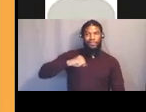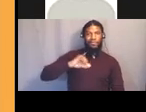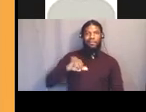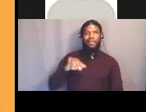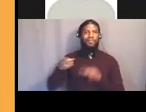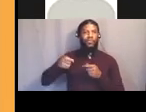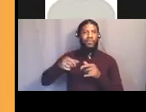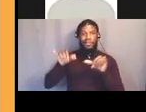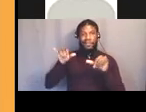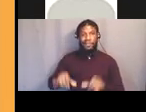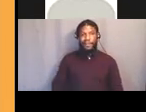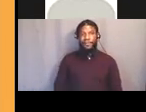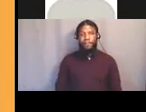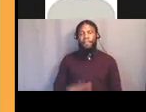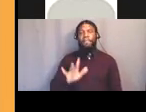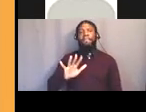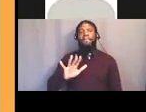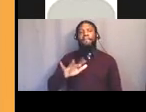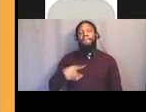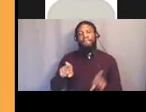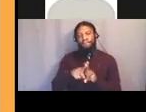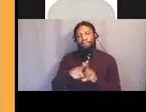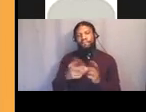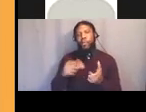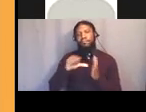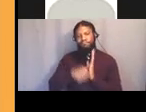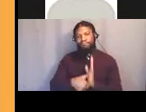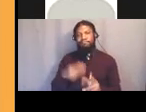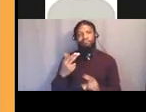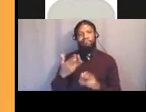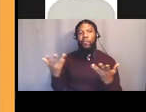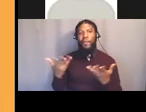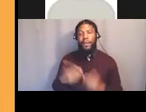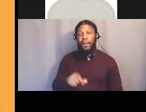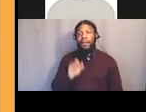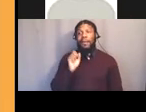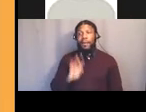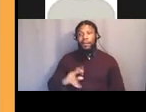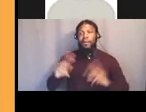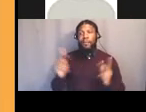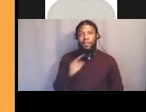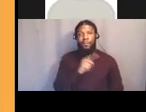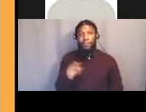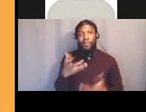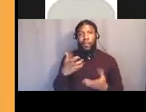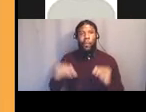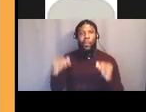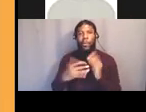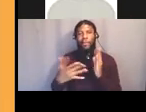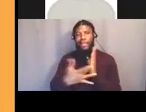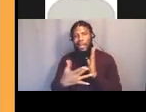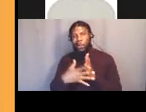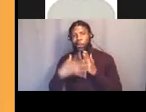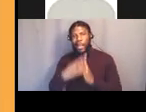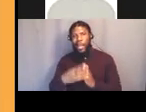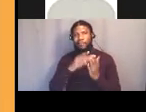And also, I would just highlight that if folks want sort of more technical guides around CAPTA